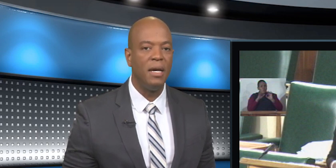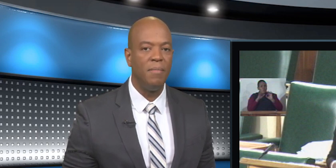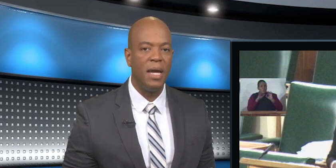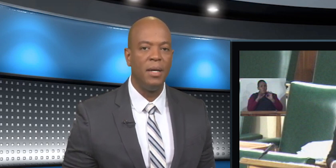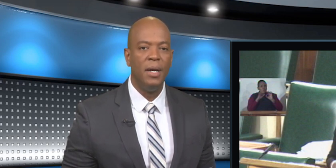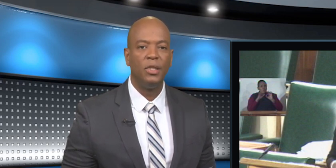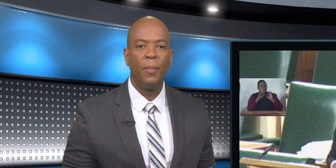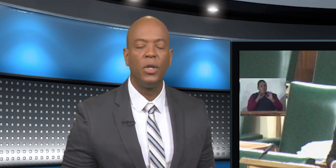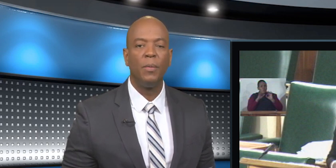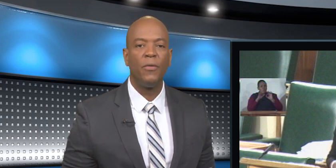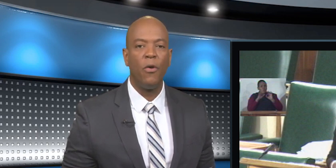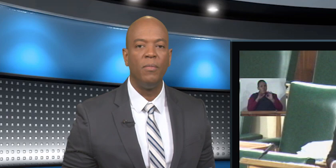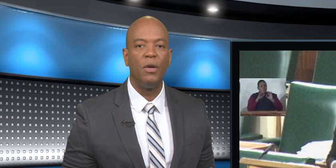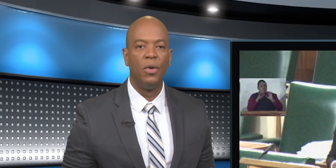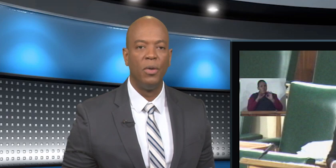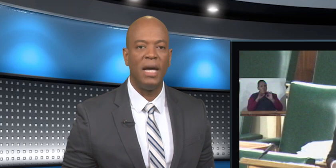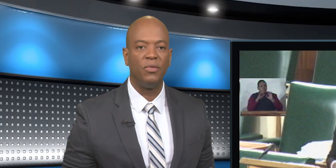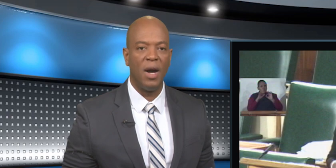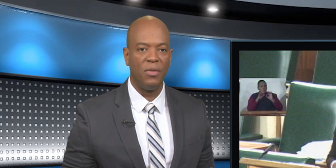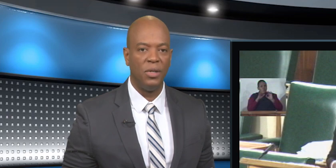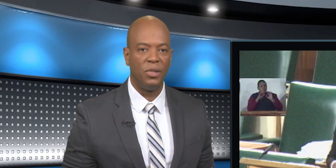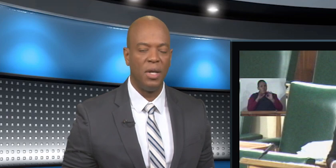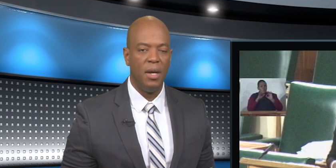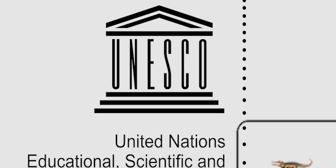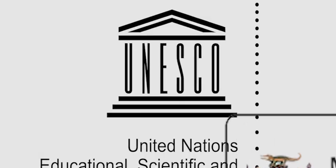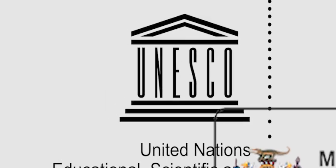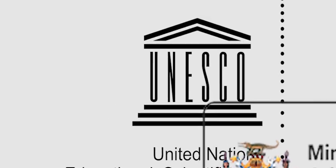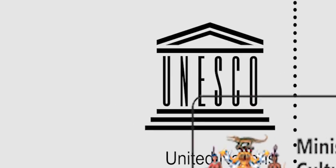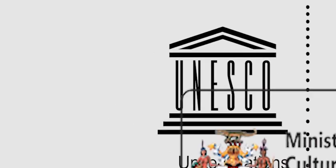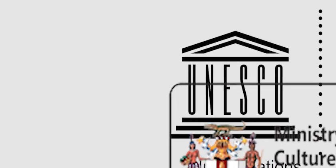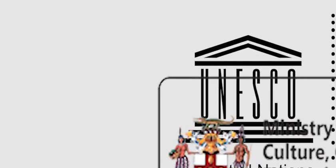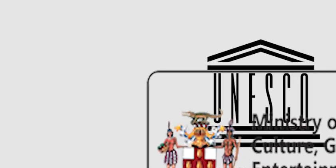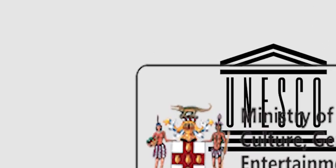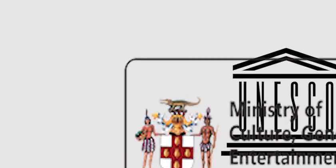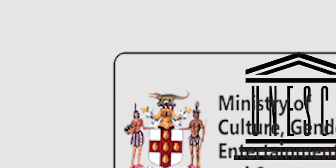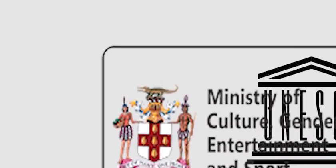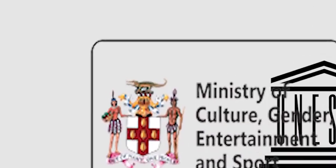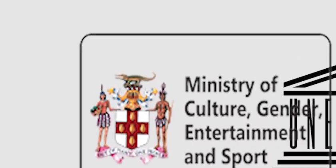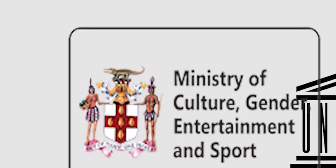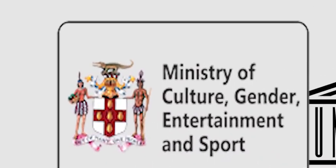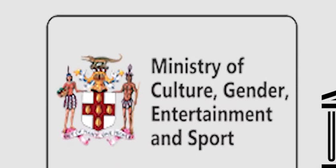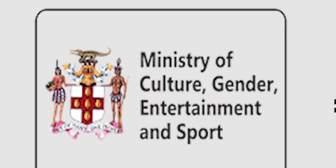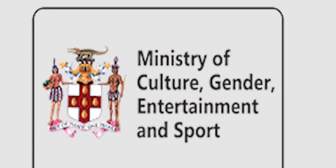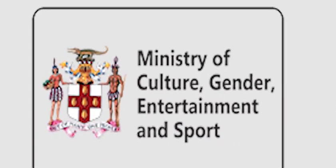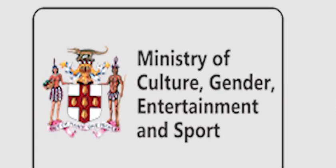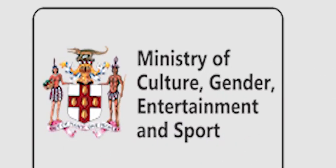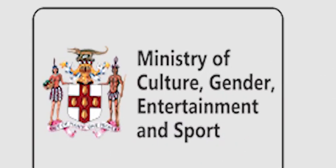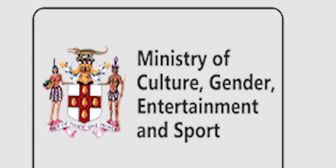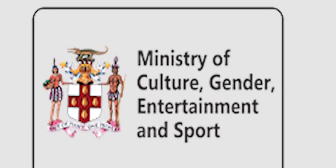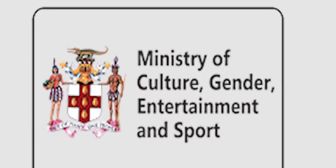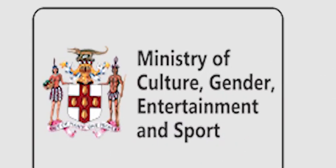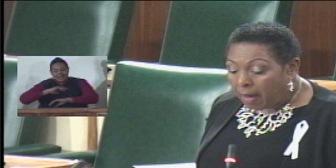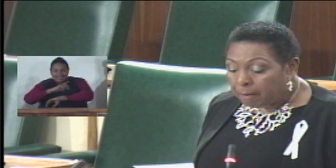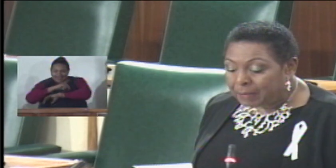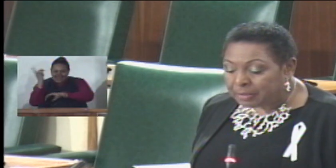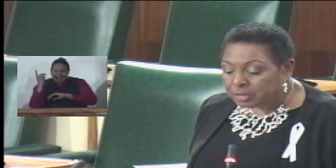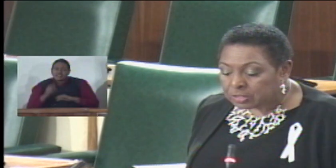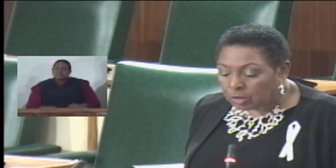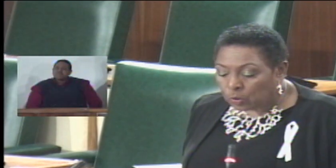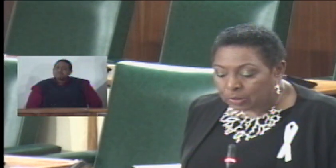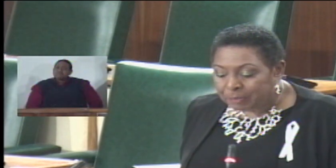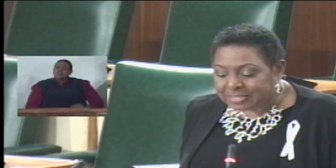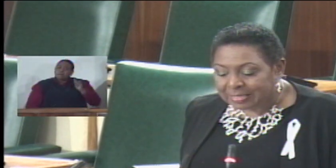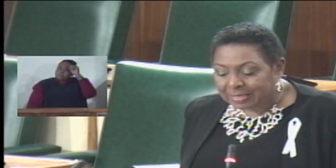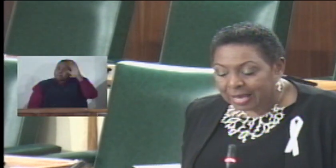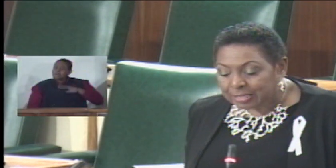give Jamaican men support to perform their role as fathers. The initiative is a partnership between the Gender Ministry and UNESCO. Men must